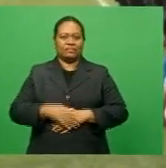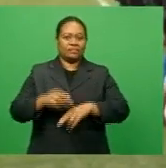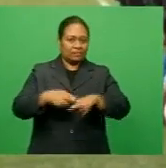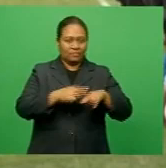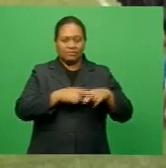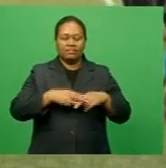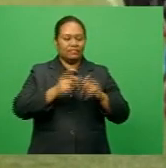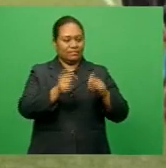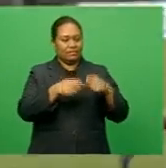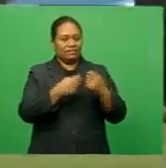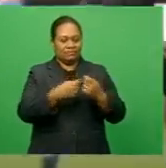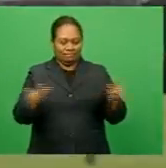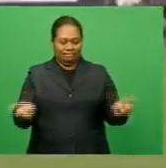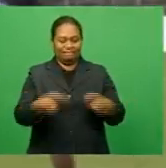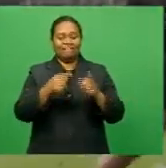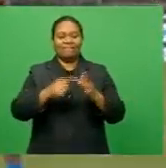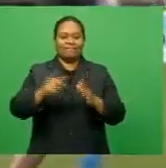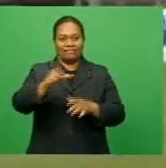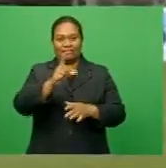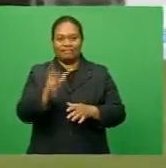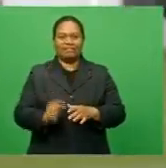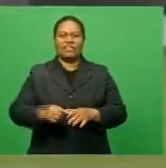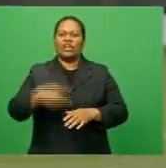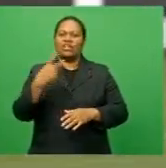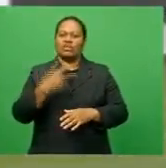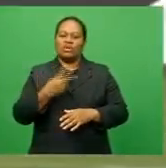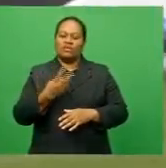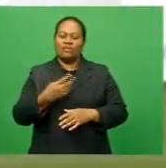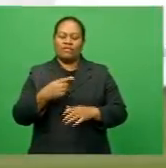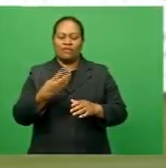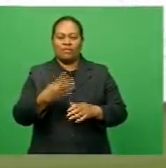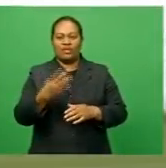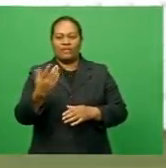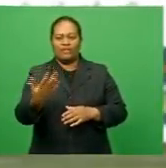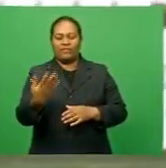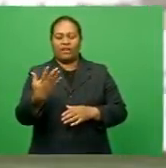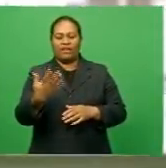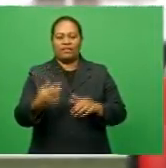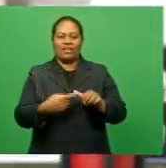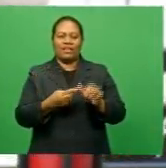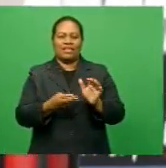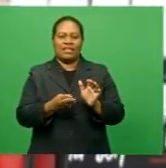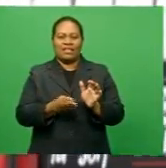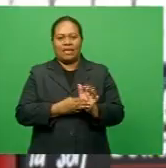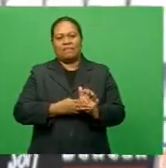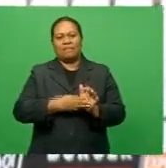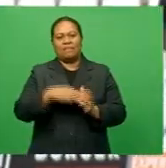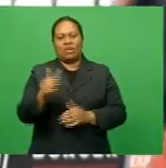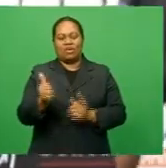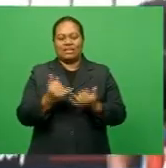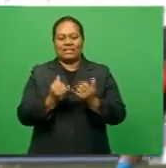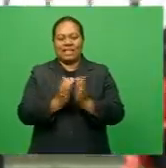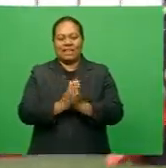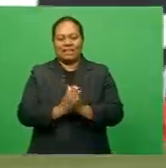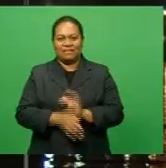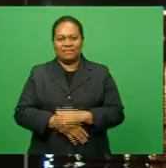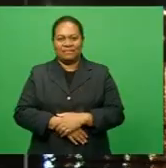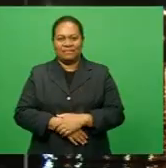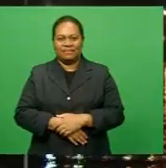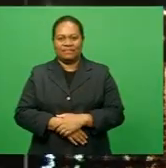are scheduled to play Italy at 12:45 a.m. on Sunday. Aquila Dhama, FBC